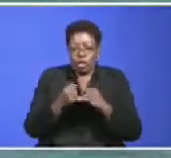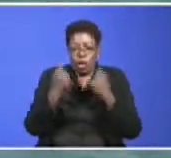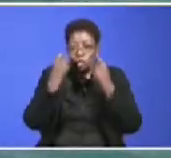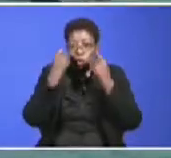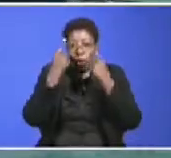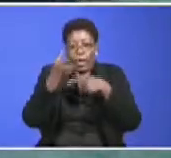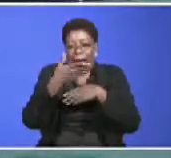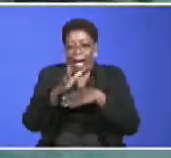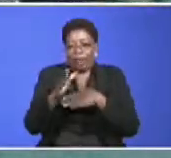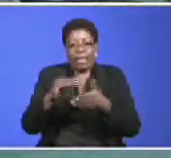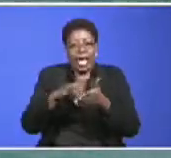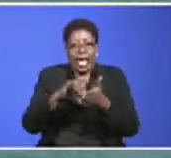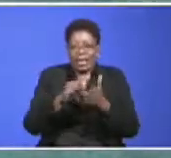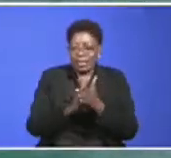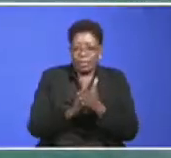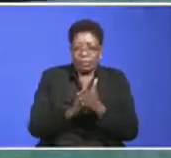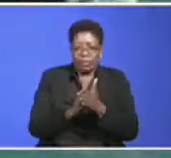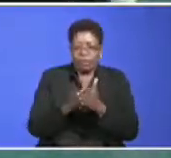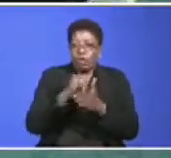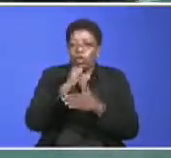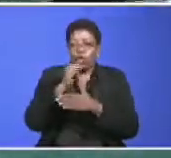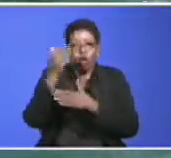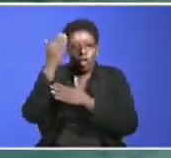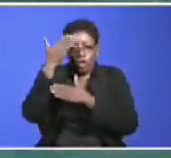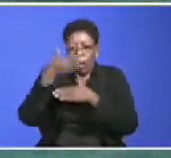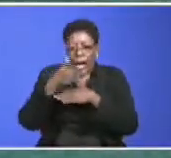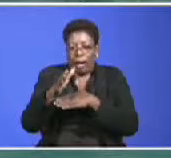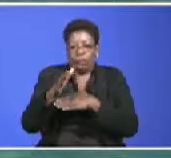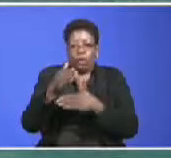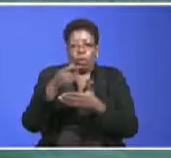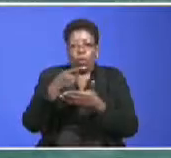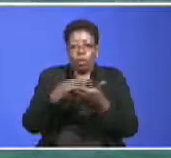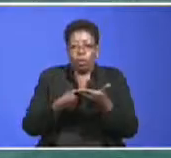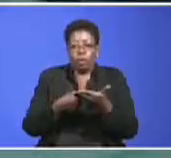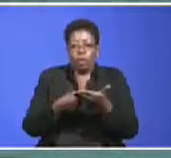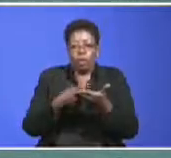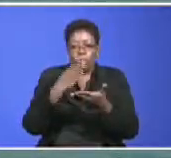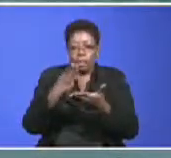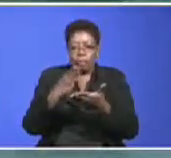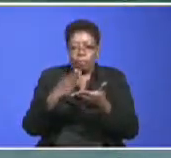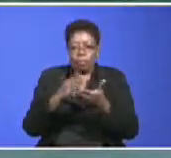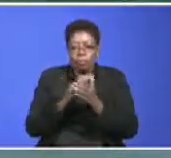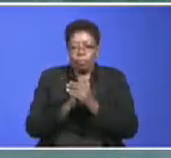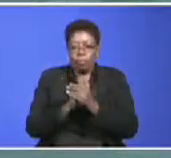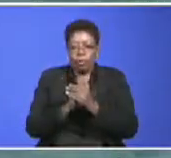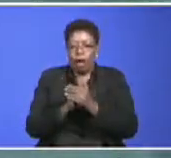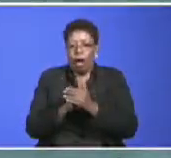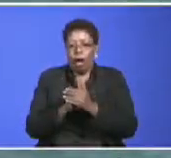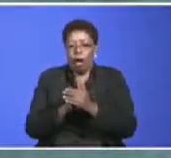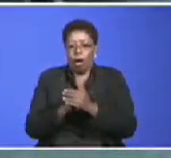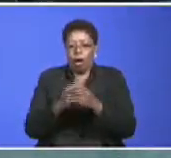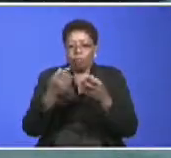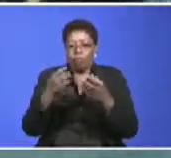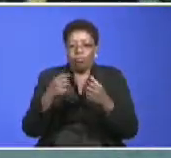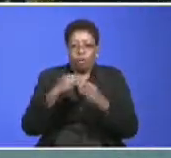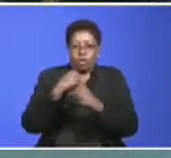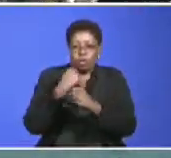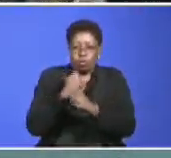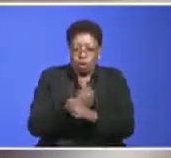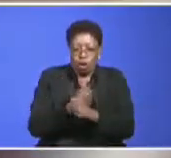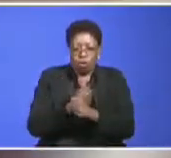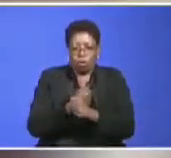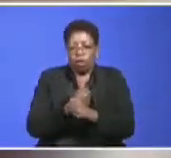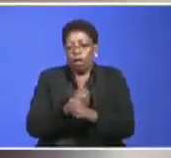the accident, was not known in the aftermath of what would have been a forceful impact with the ocean. Ferguson's